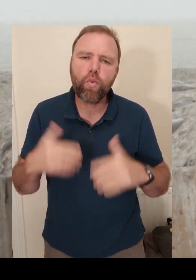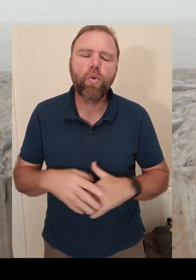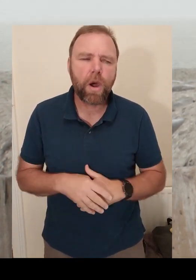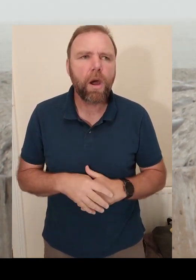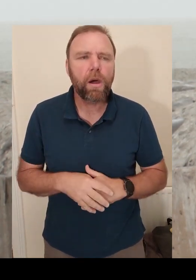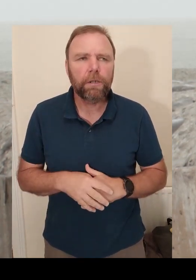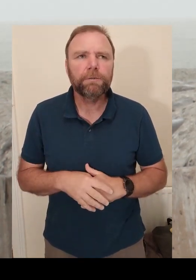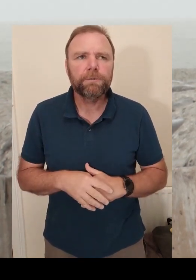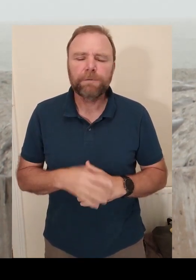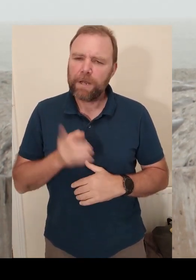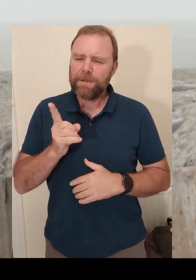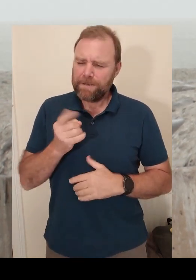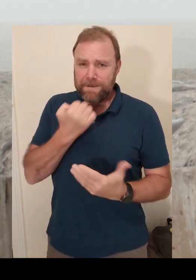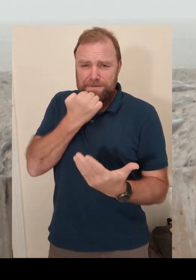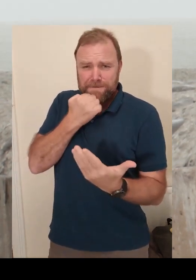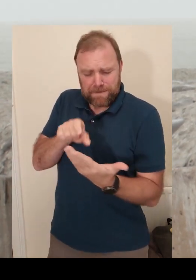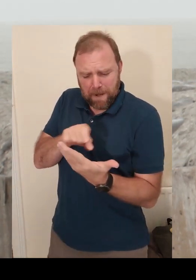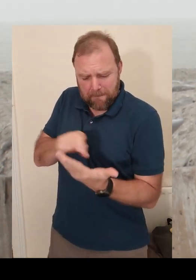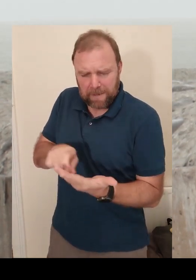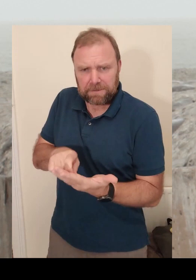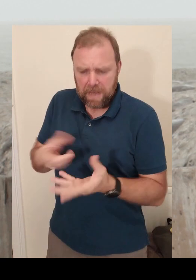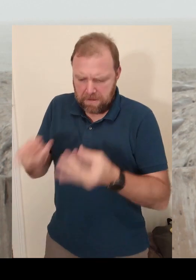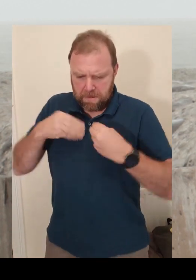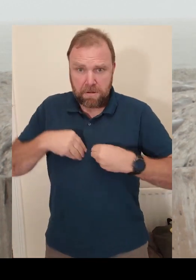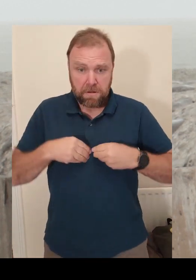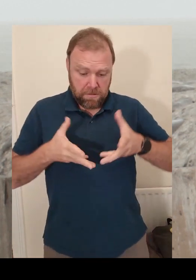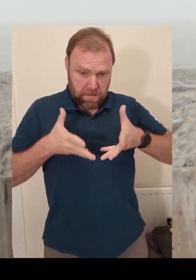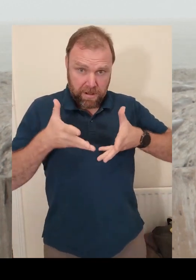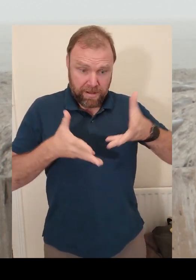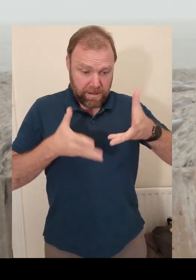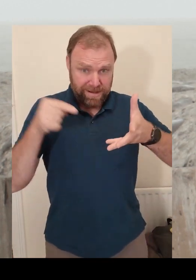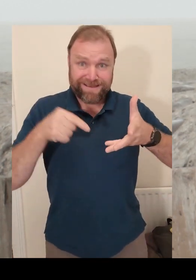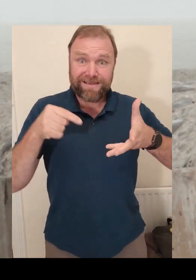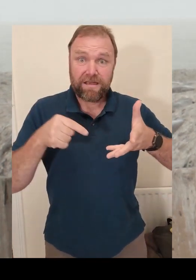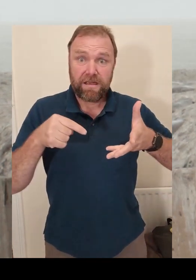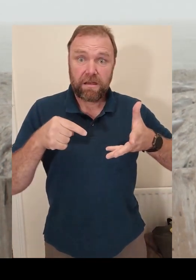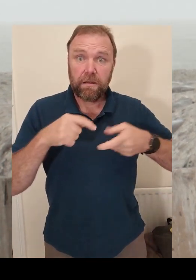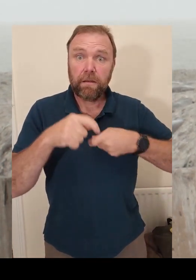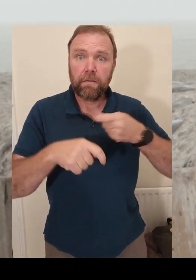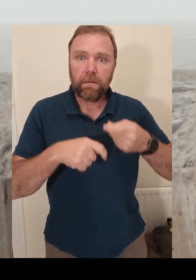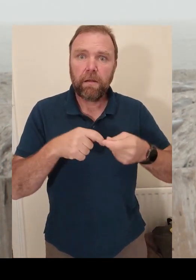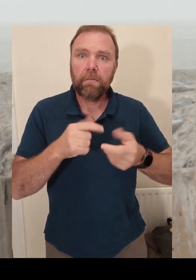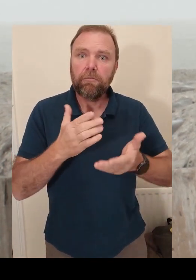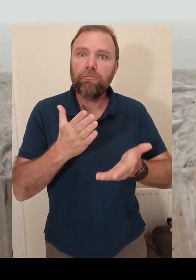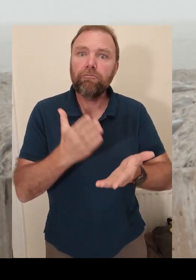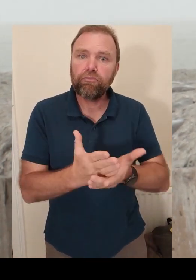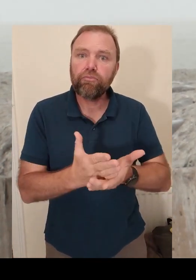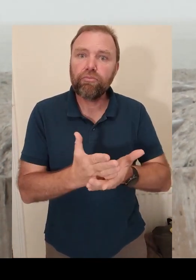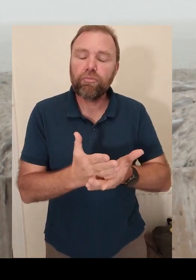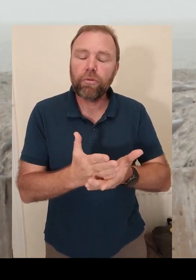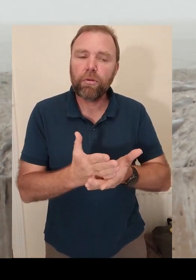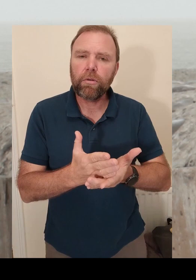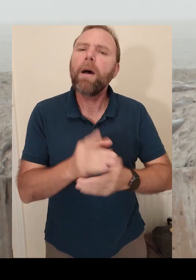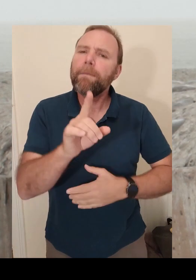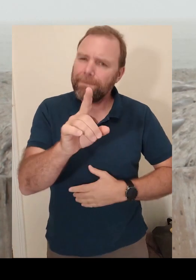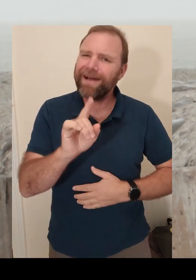was huge. You know, putting those numbers physically onto your hands makes it real